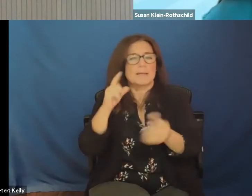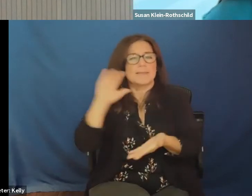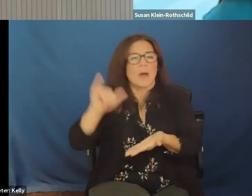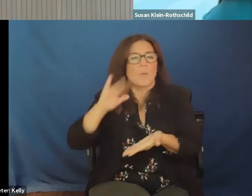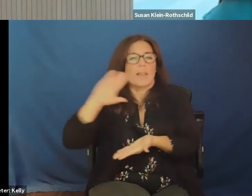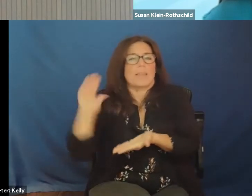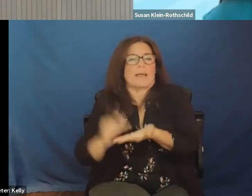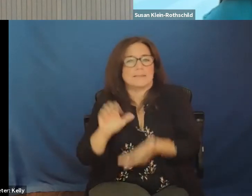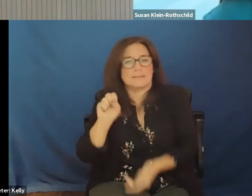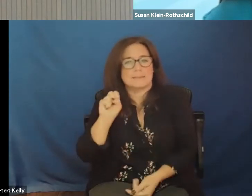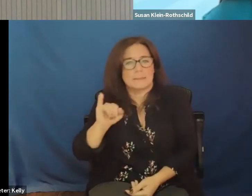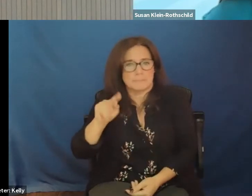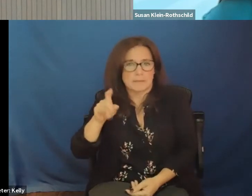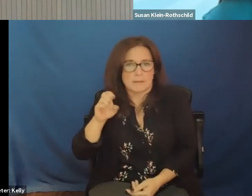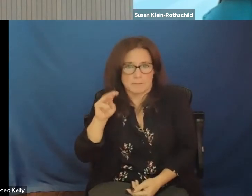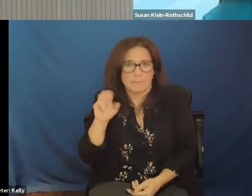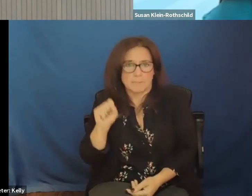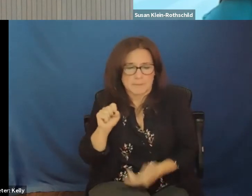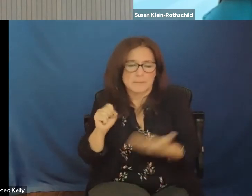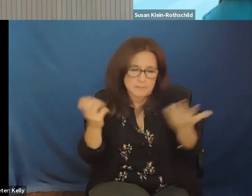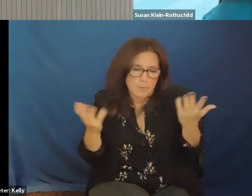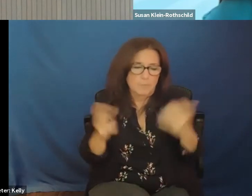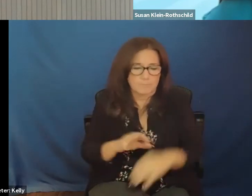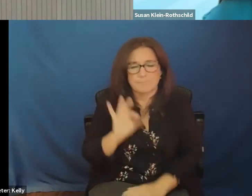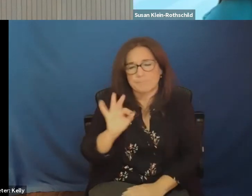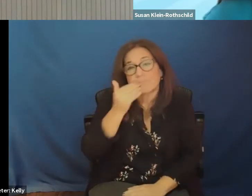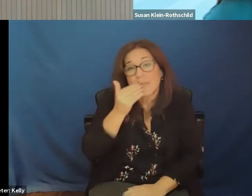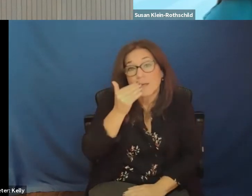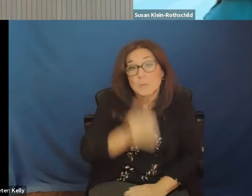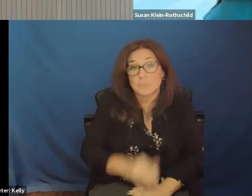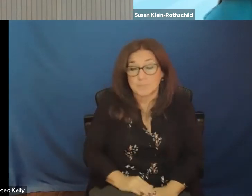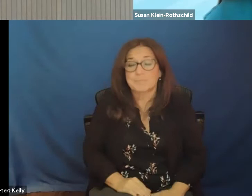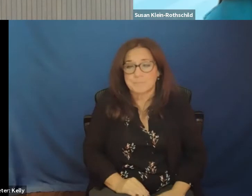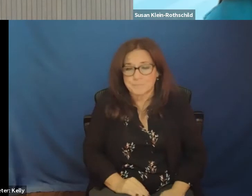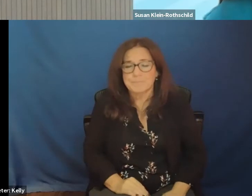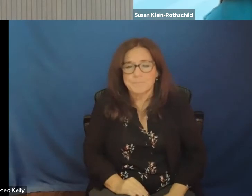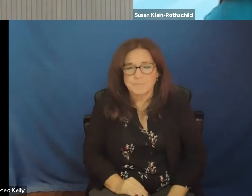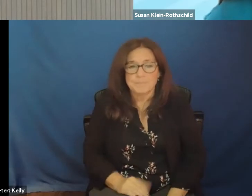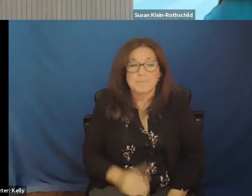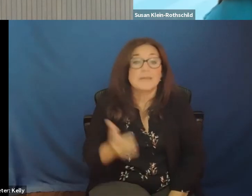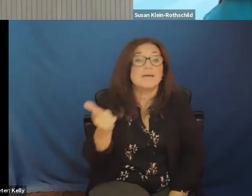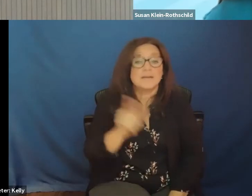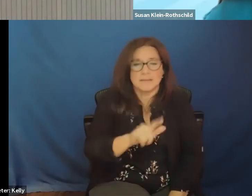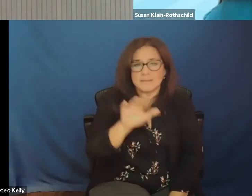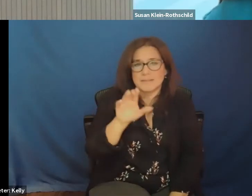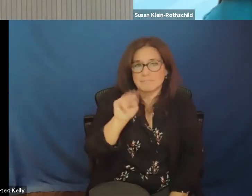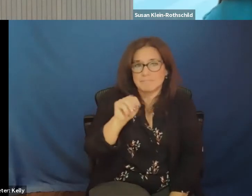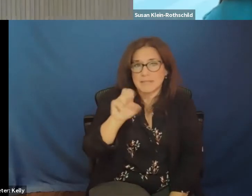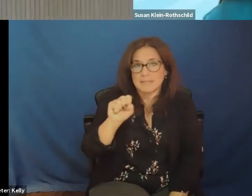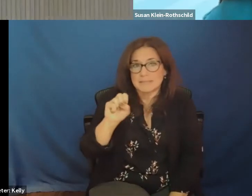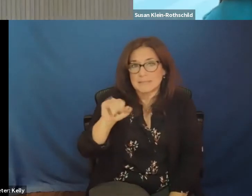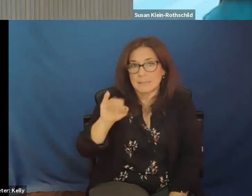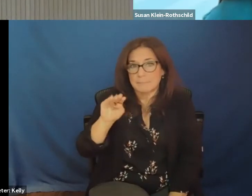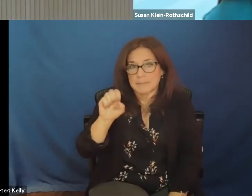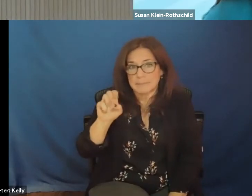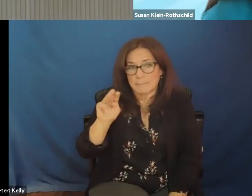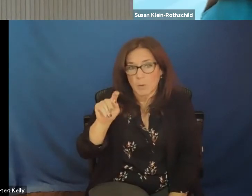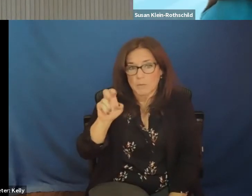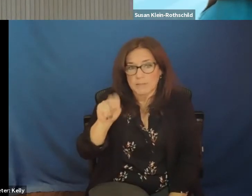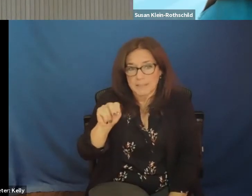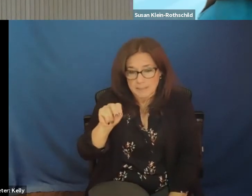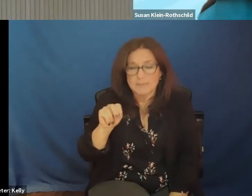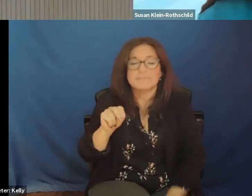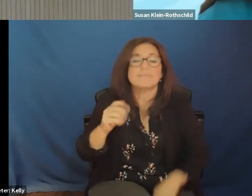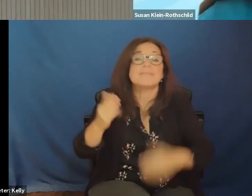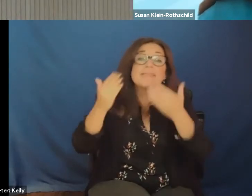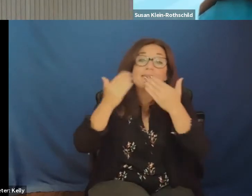Well, that's good news. Thank you. Thanks to you both. Ms. Sims-Moton. Yes, thank you. First, I want to say thank you for the parents who allowed the students to go